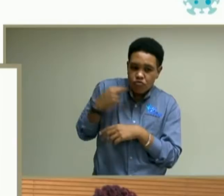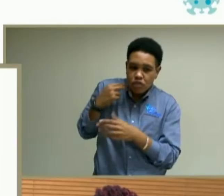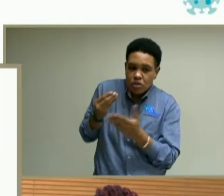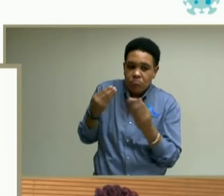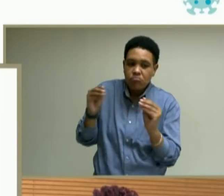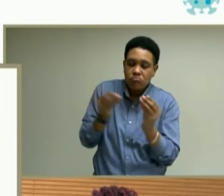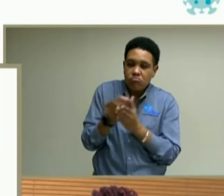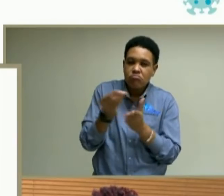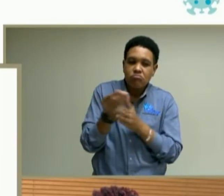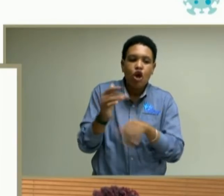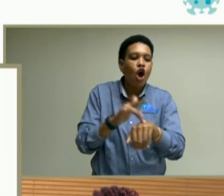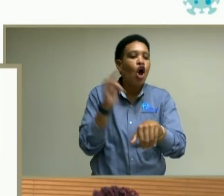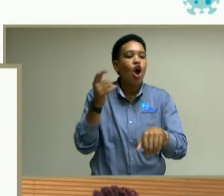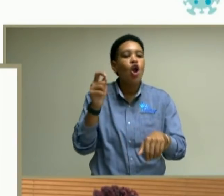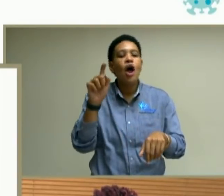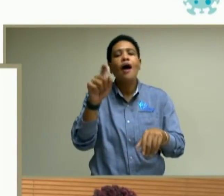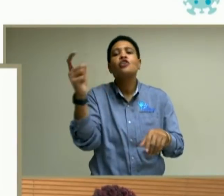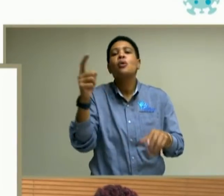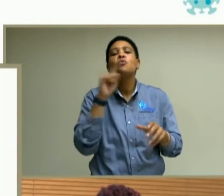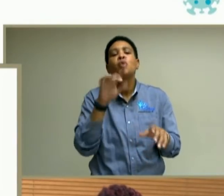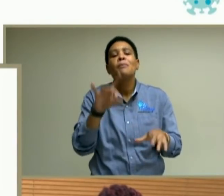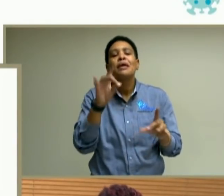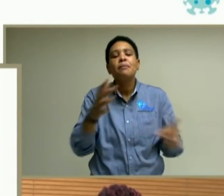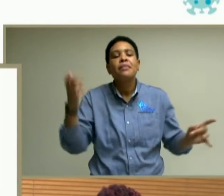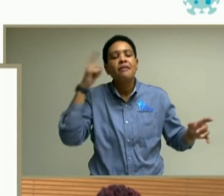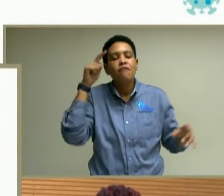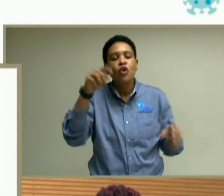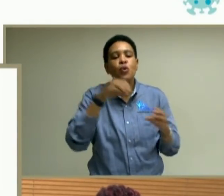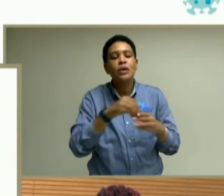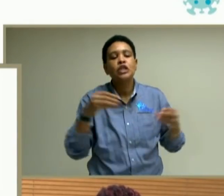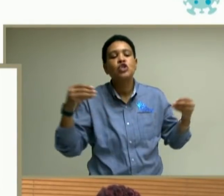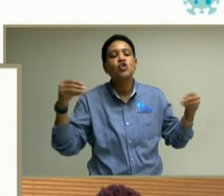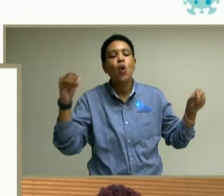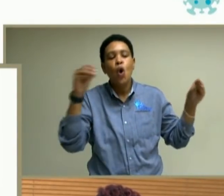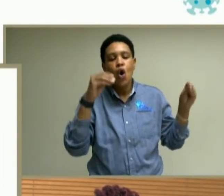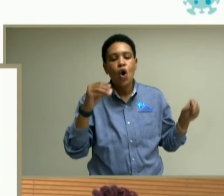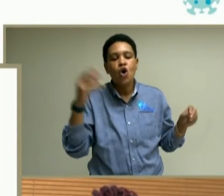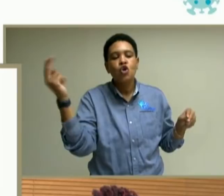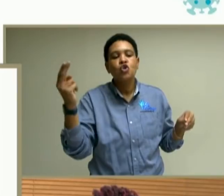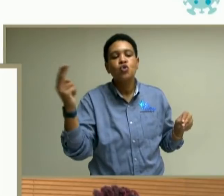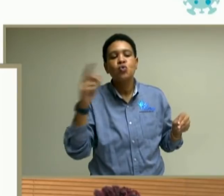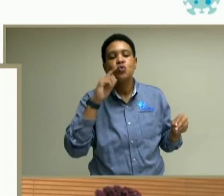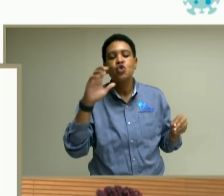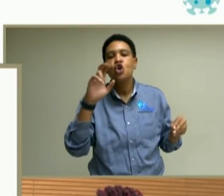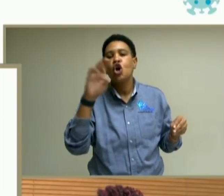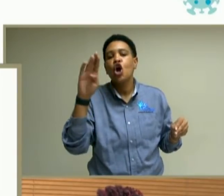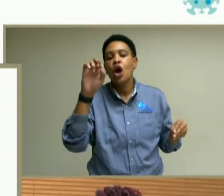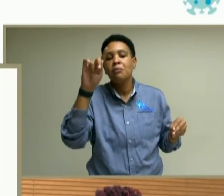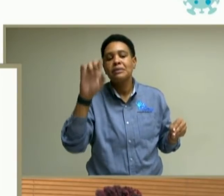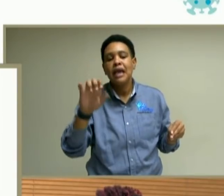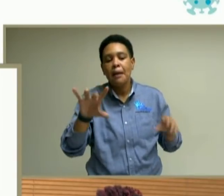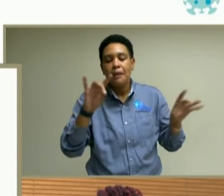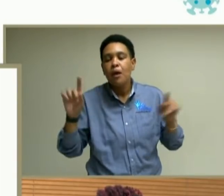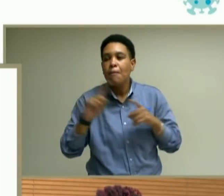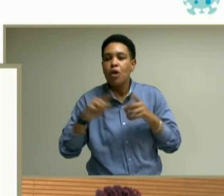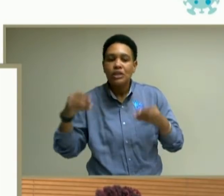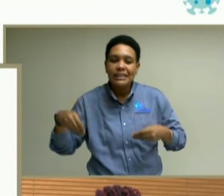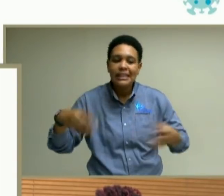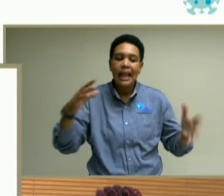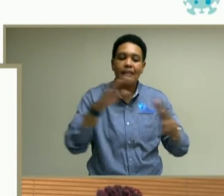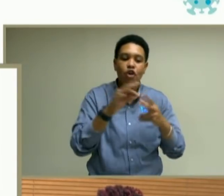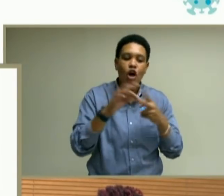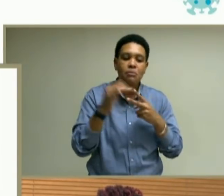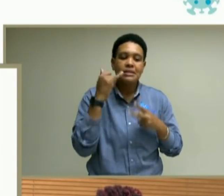early or ask someone to pick up items for you in the store. Use curbside pickup and delivery options if that